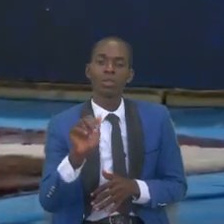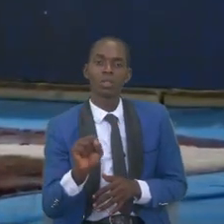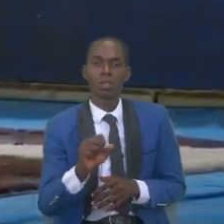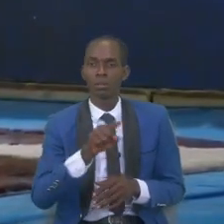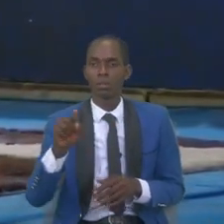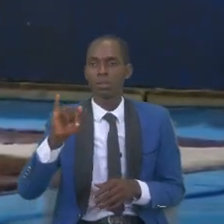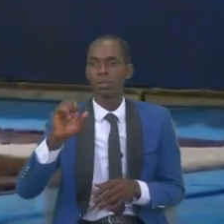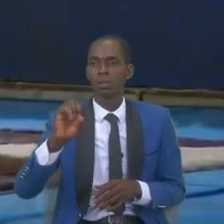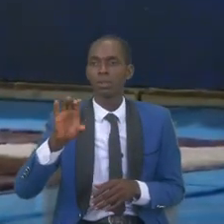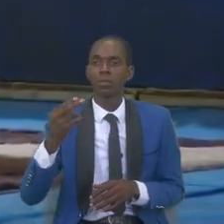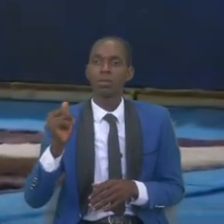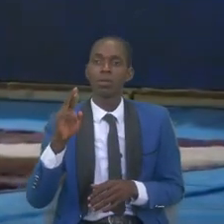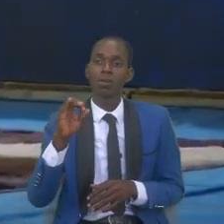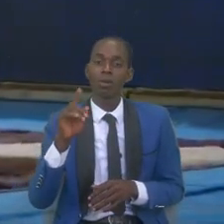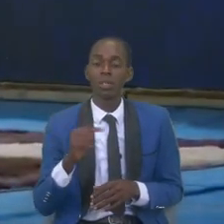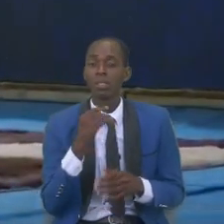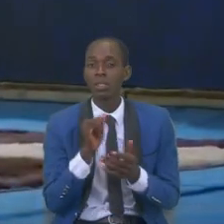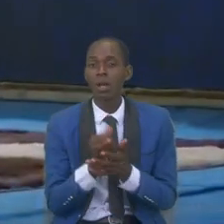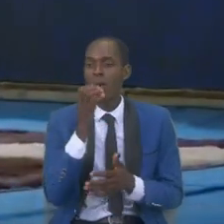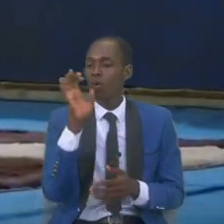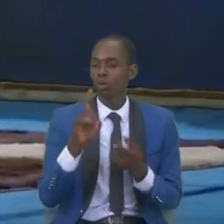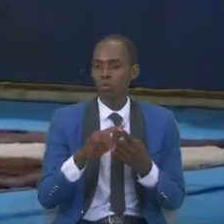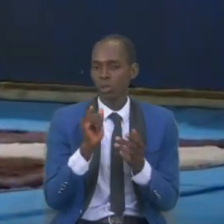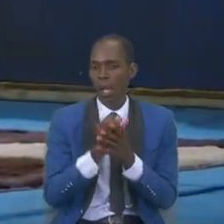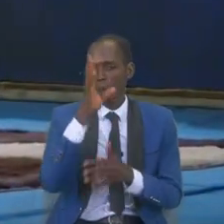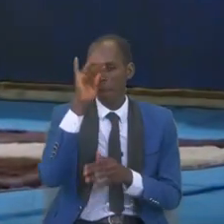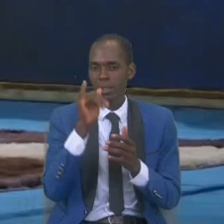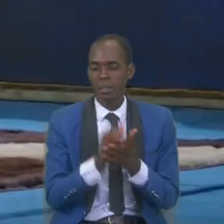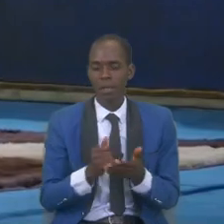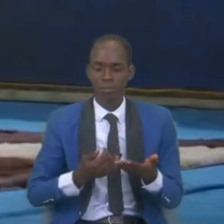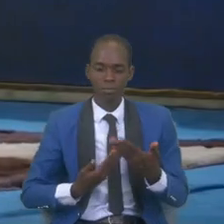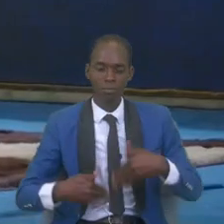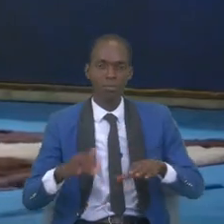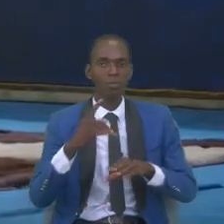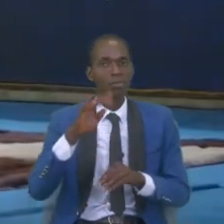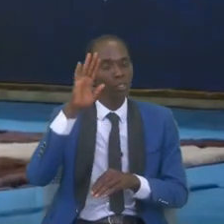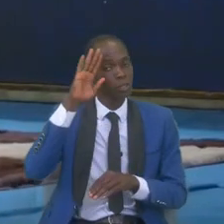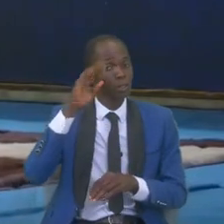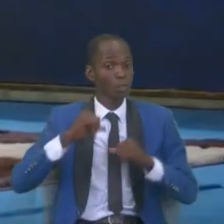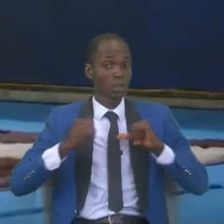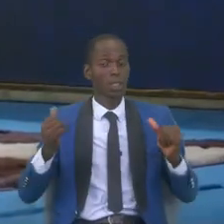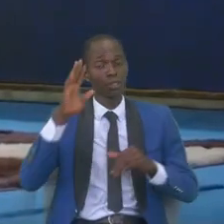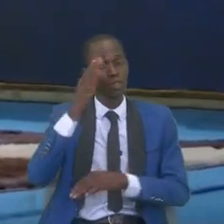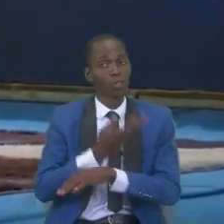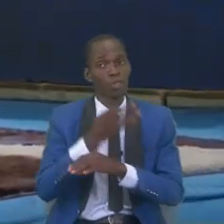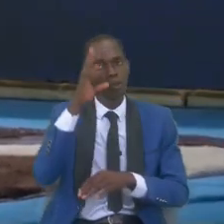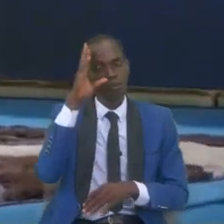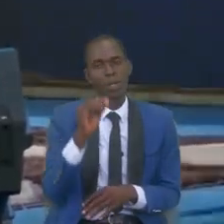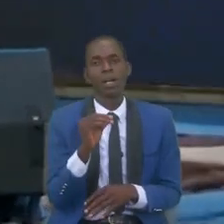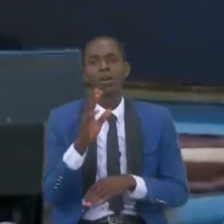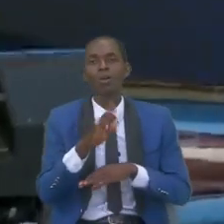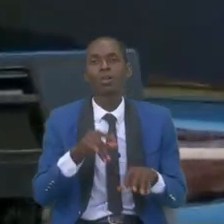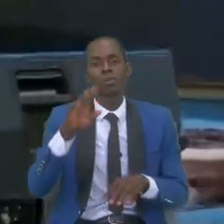unto that man that betrays the Son of Man, and then he'll go to perdition. Call him the son of perdition. What do you say?